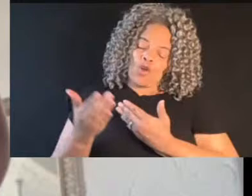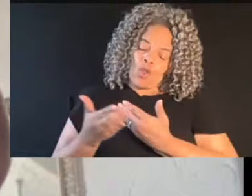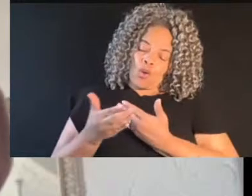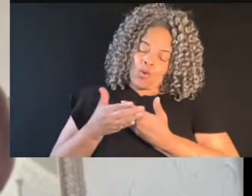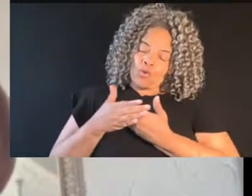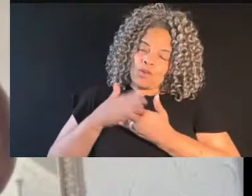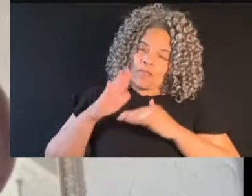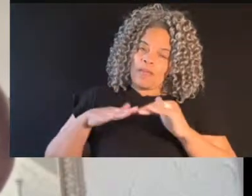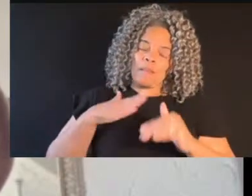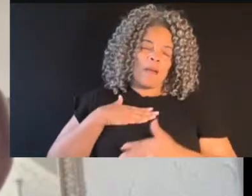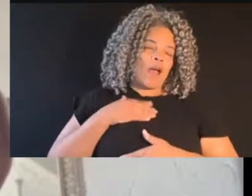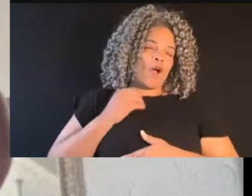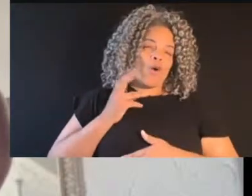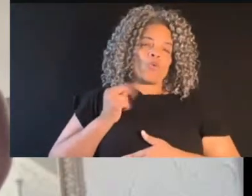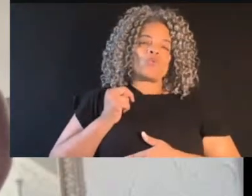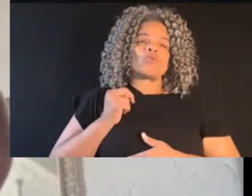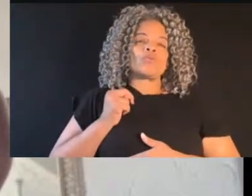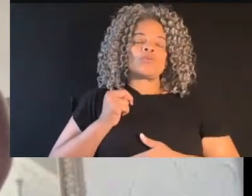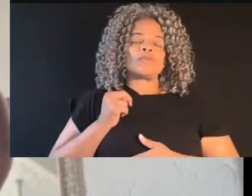my own.